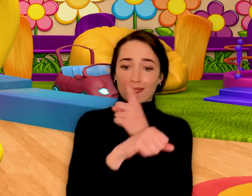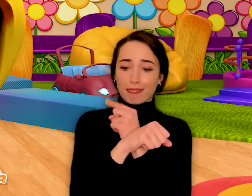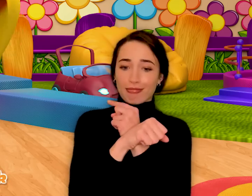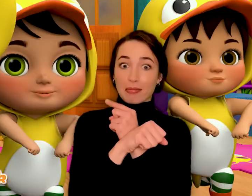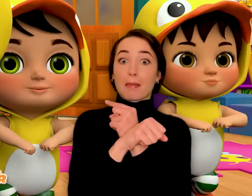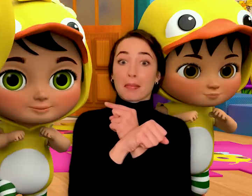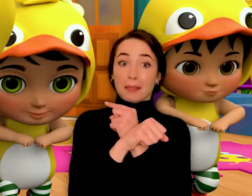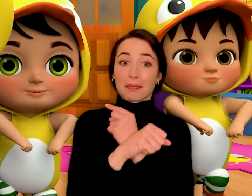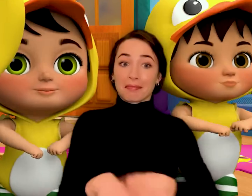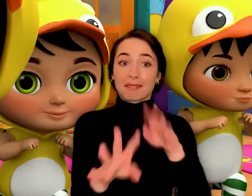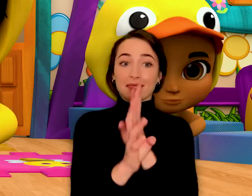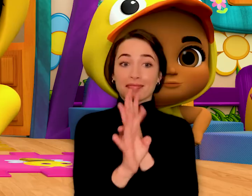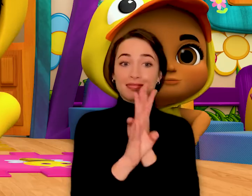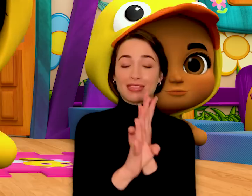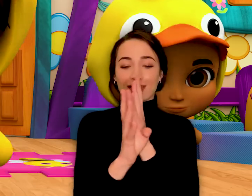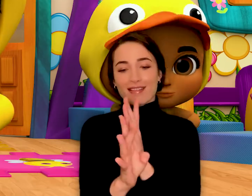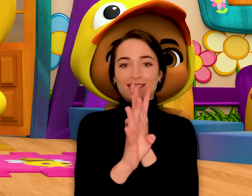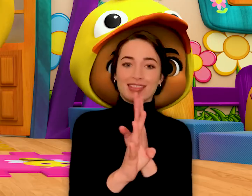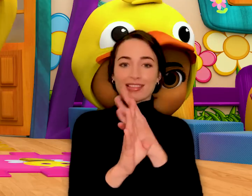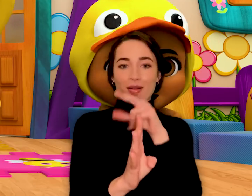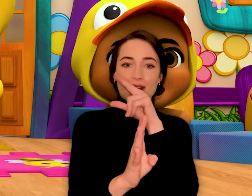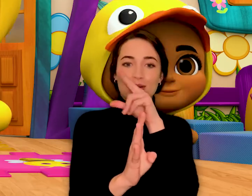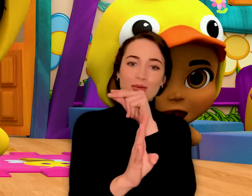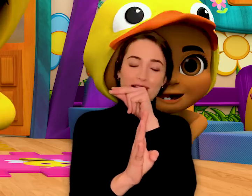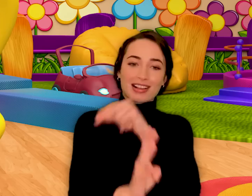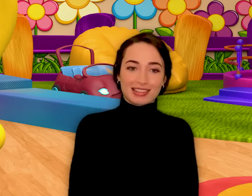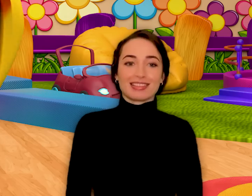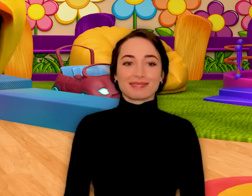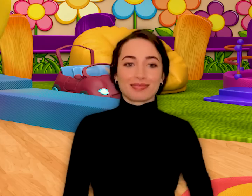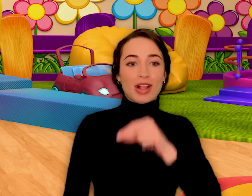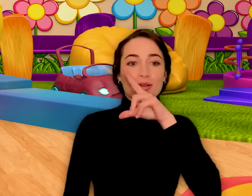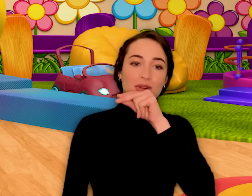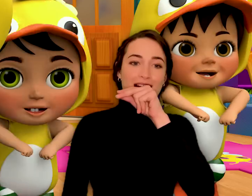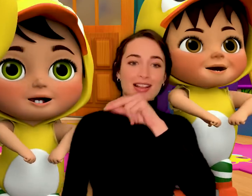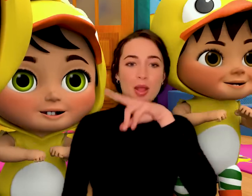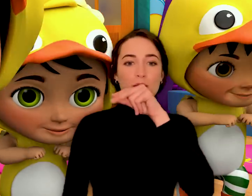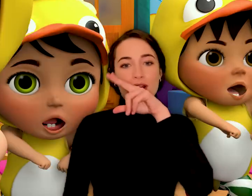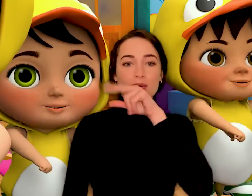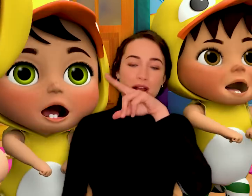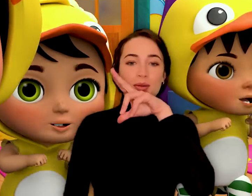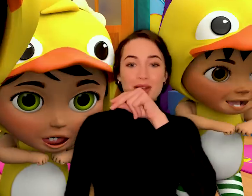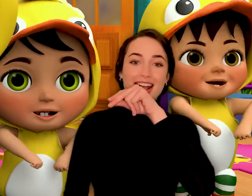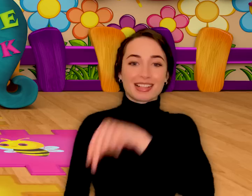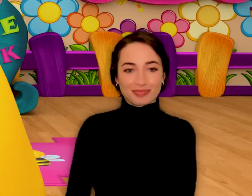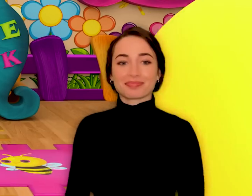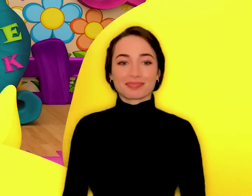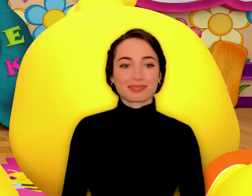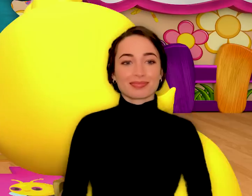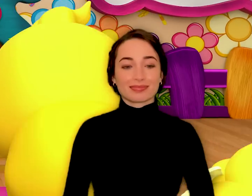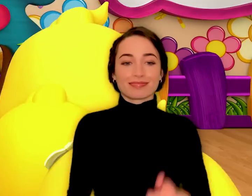do with a feather on his back he L the others with a quack quack quack quack quack quack quack quack quack